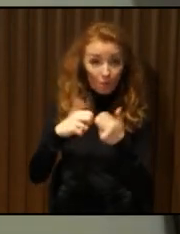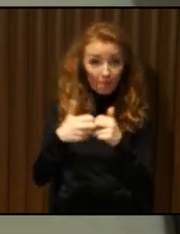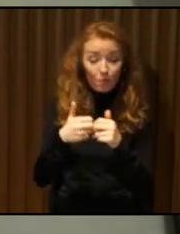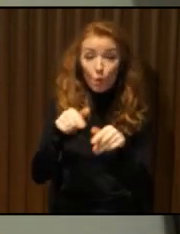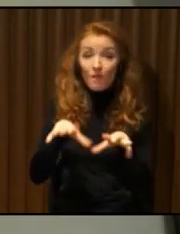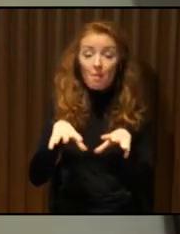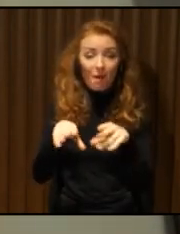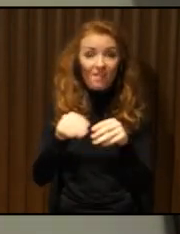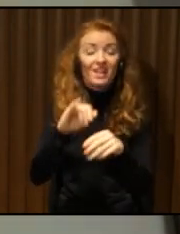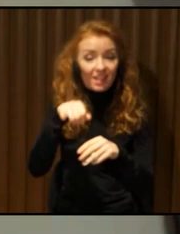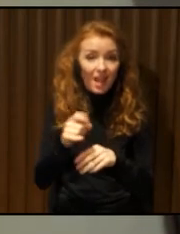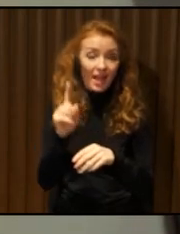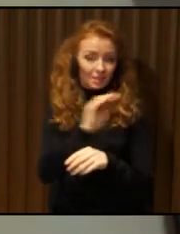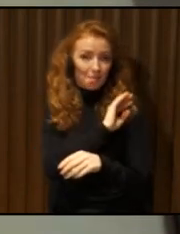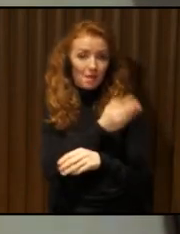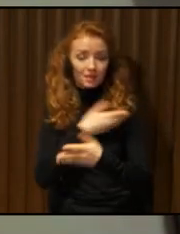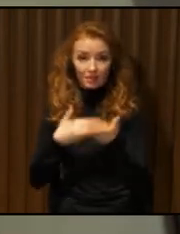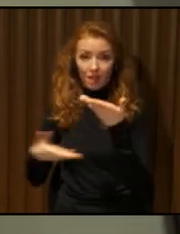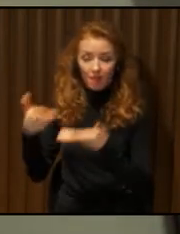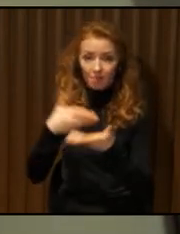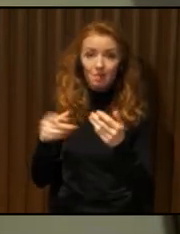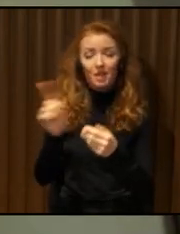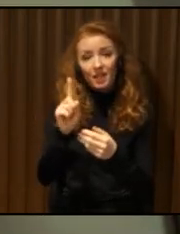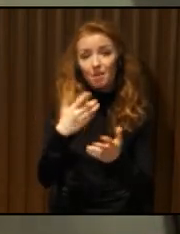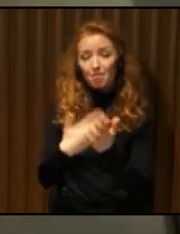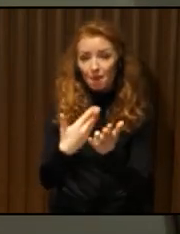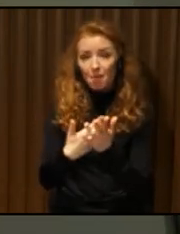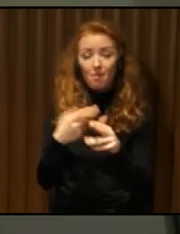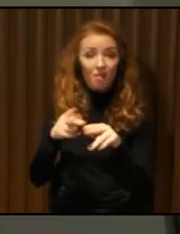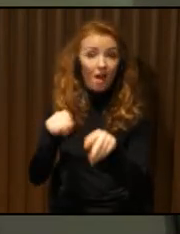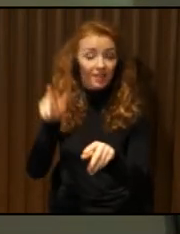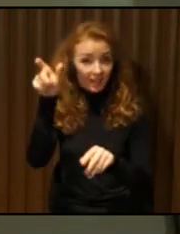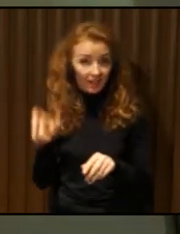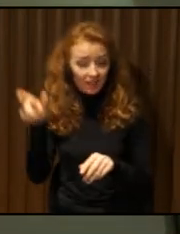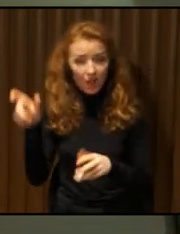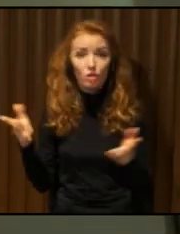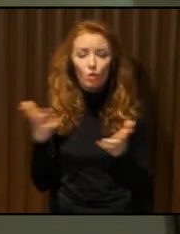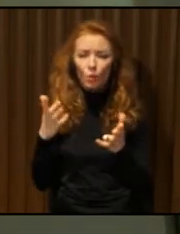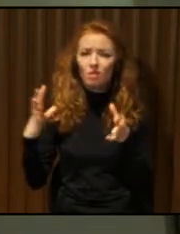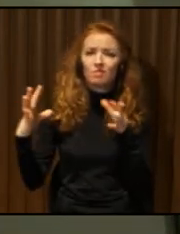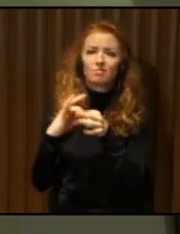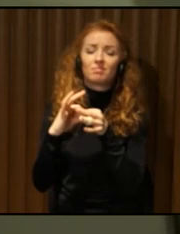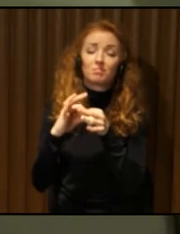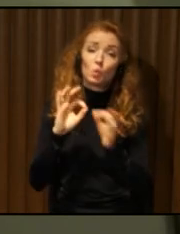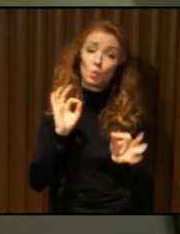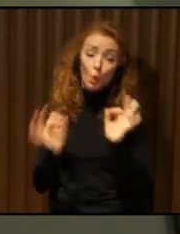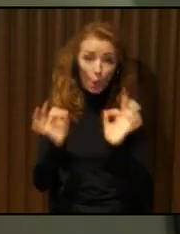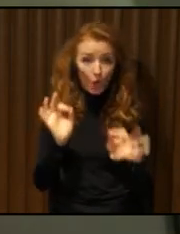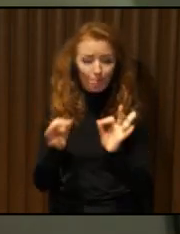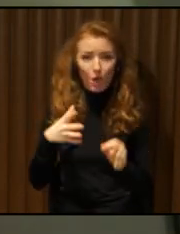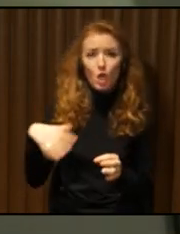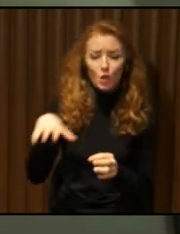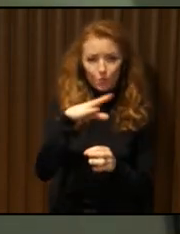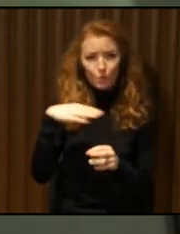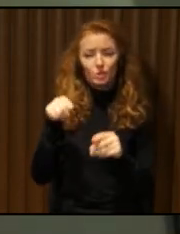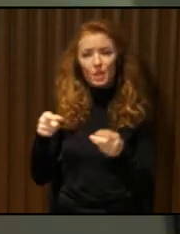have like the linkage is good and the business is good, but it's not a partnership. And with IKEA, we have a team